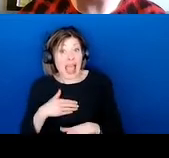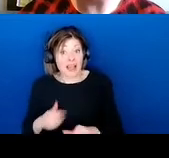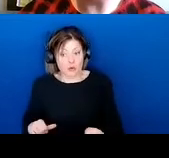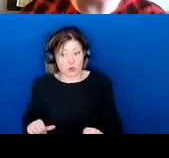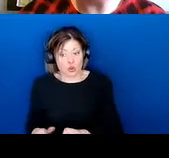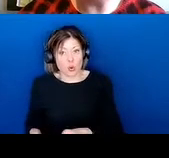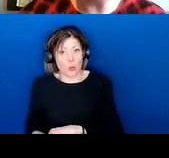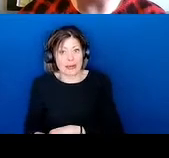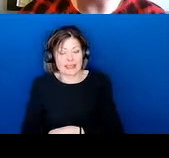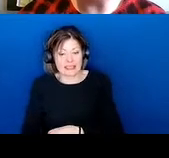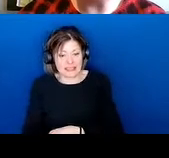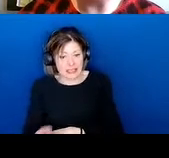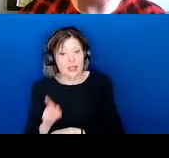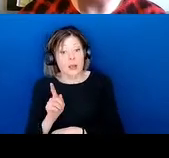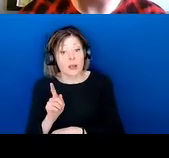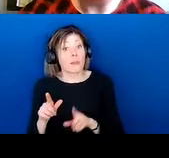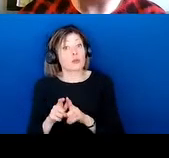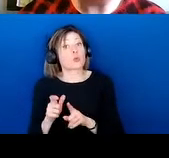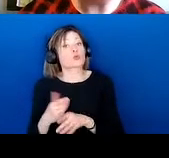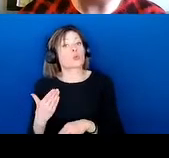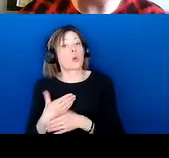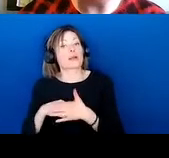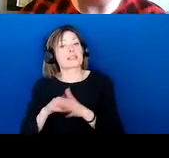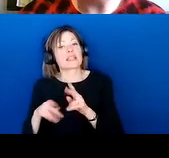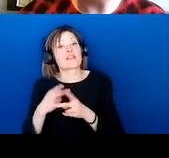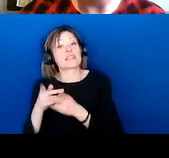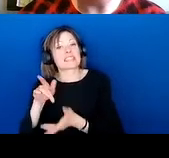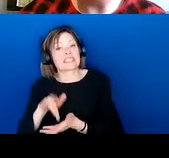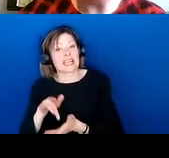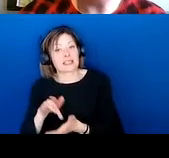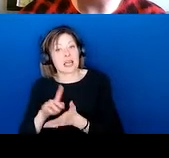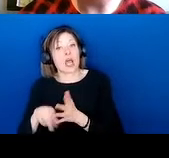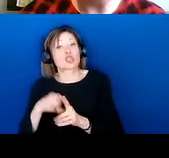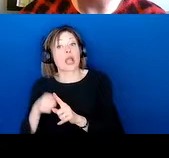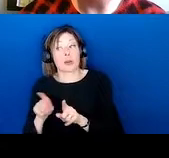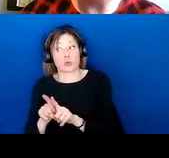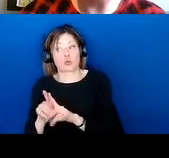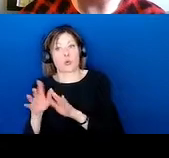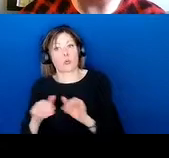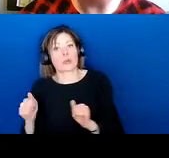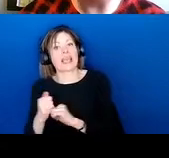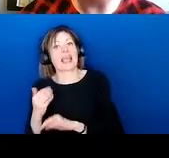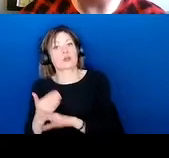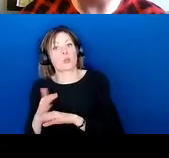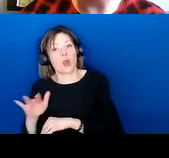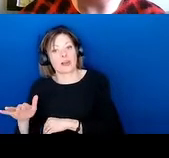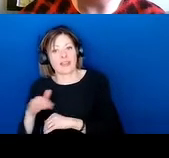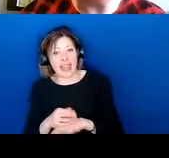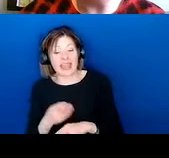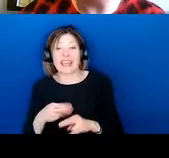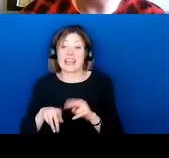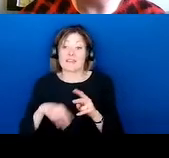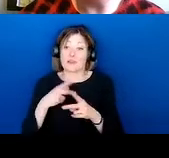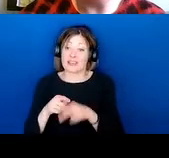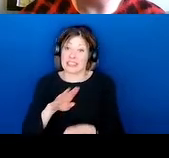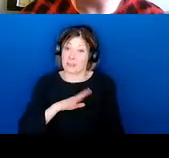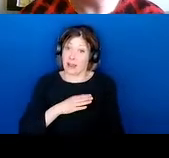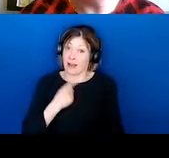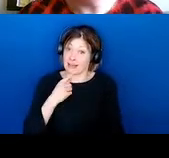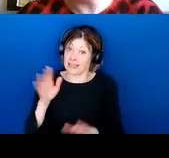she works in the visitor centre, where Jack also works at weekends. Do say hello if you visit the park.